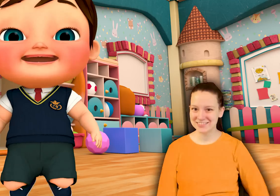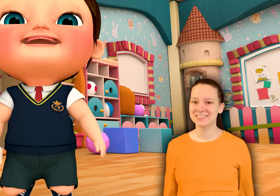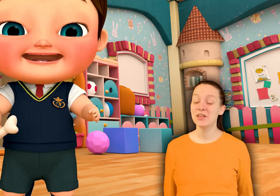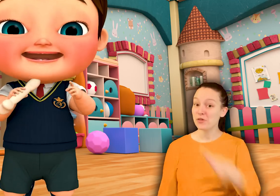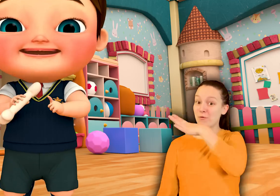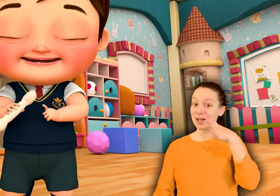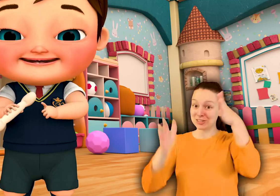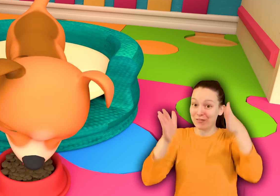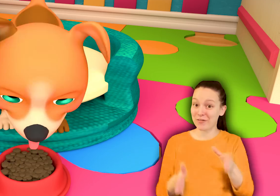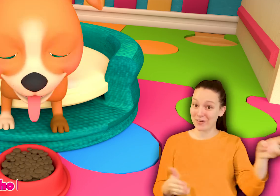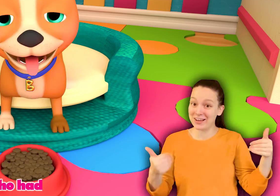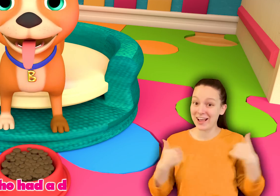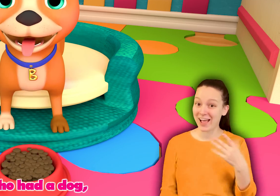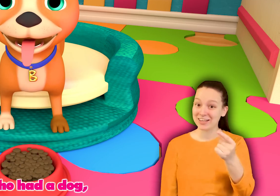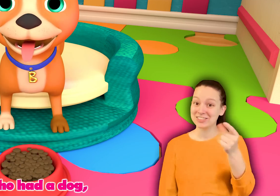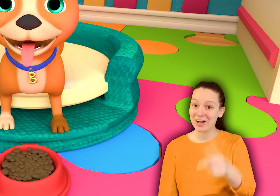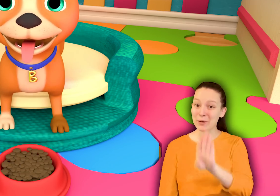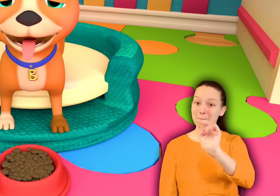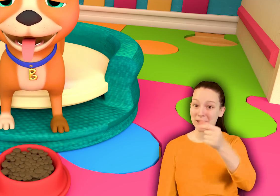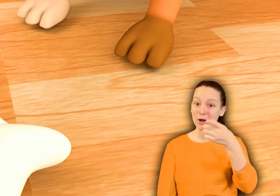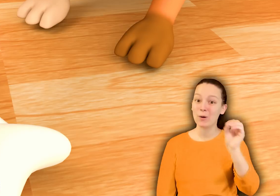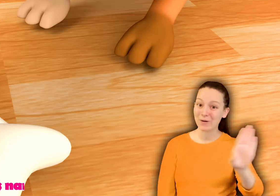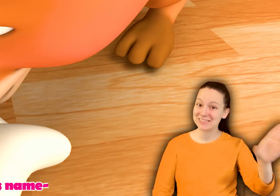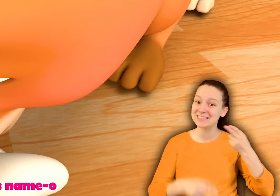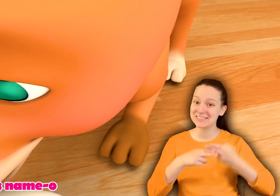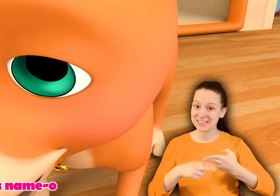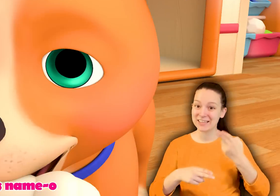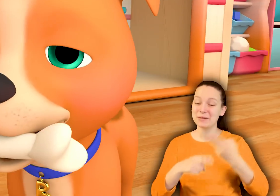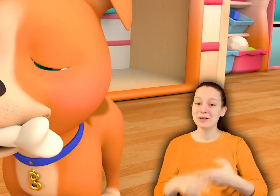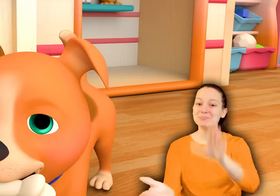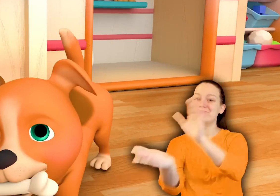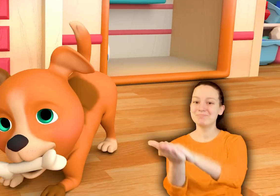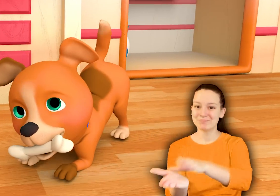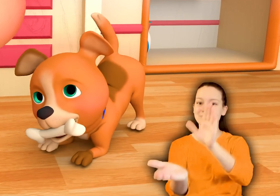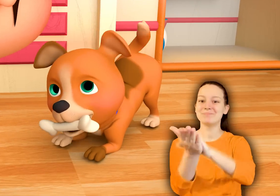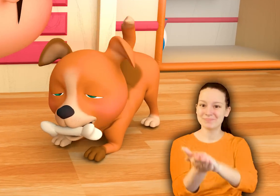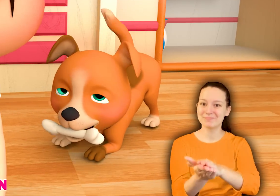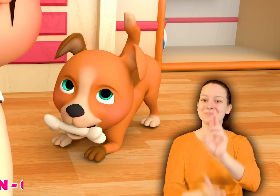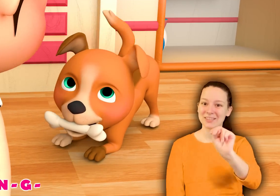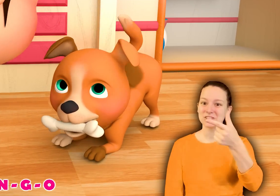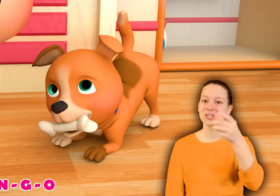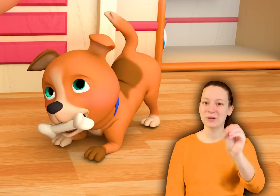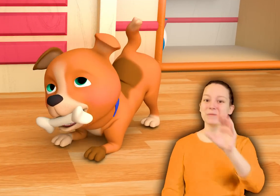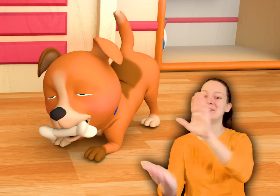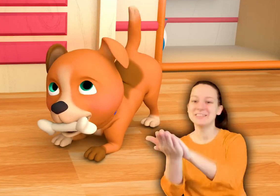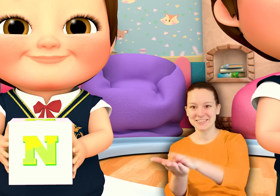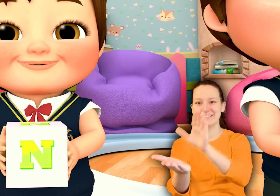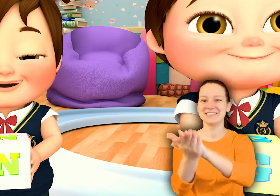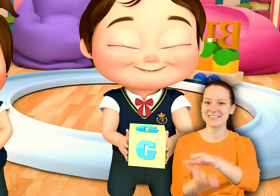oh there was a farmer had a dog and Bingo was his name oh